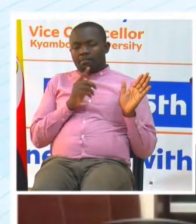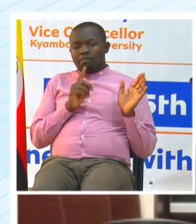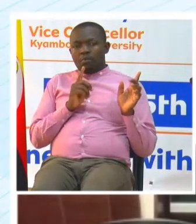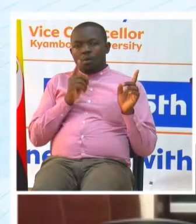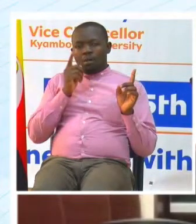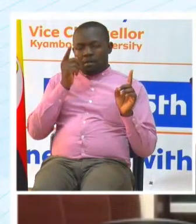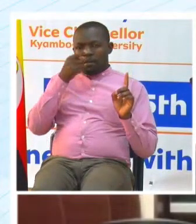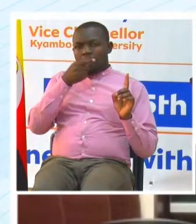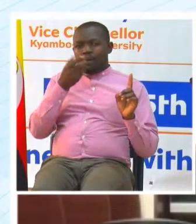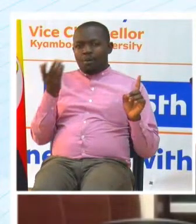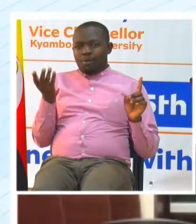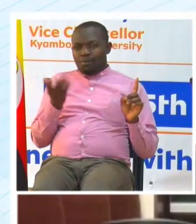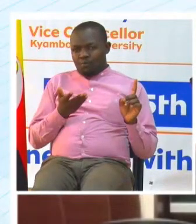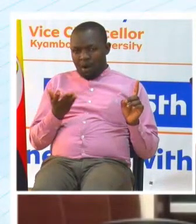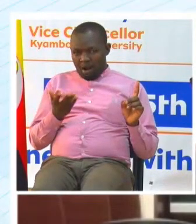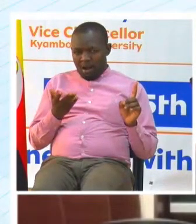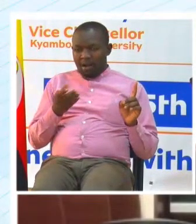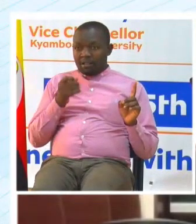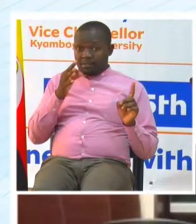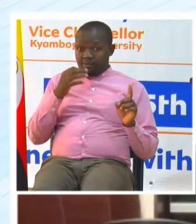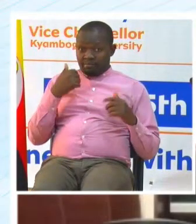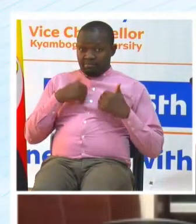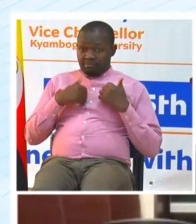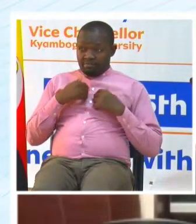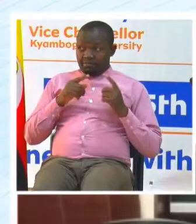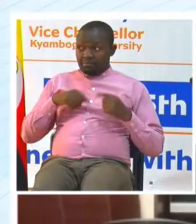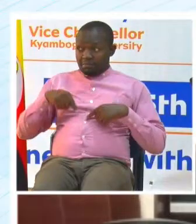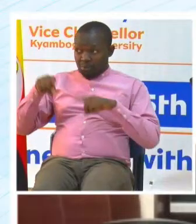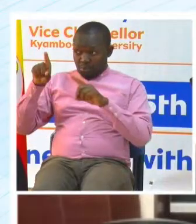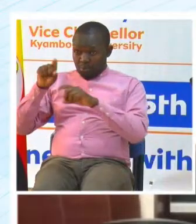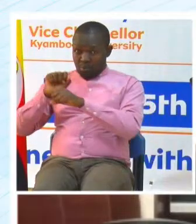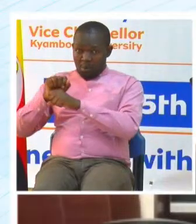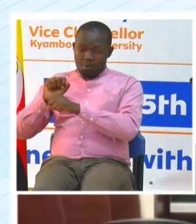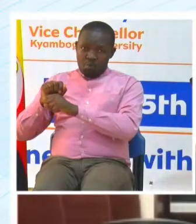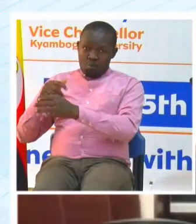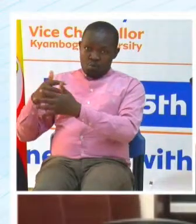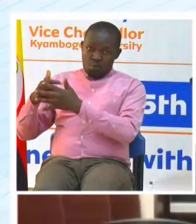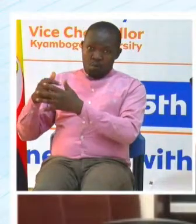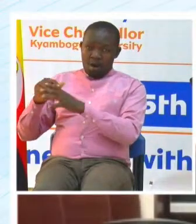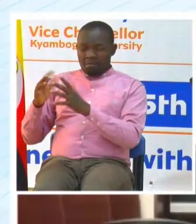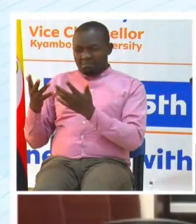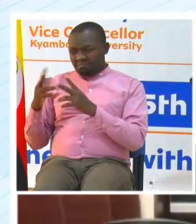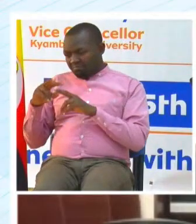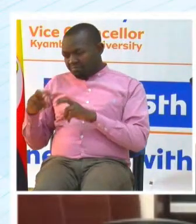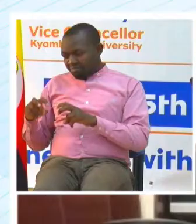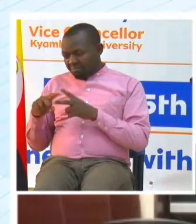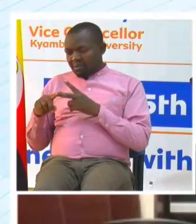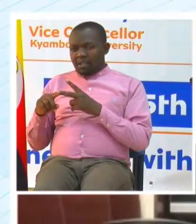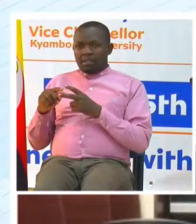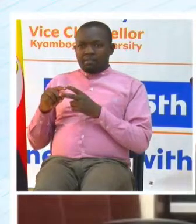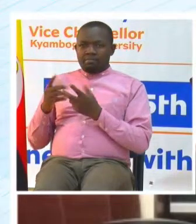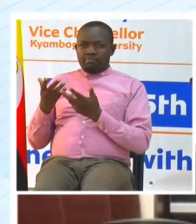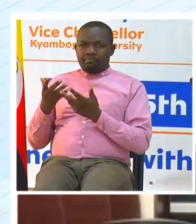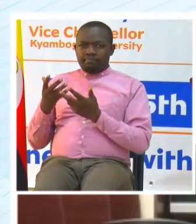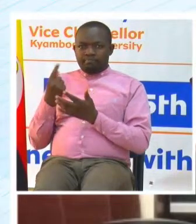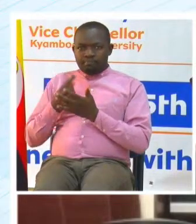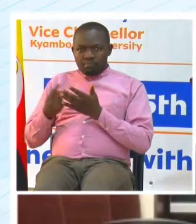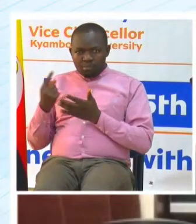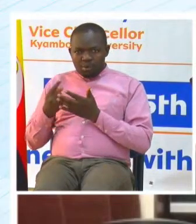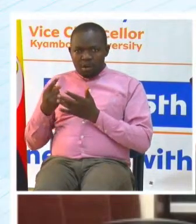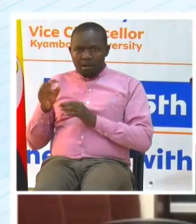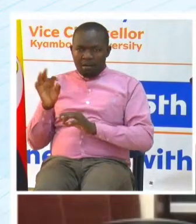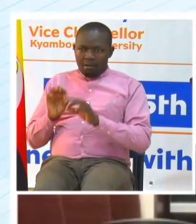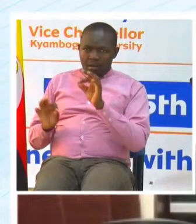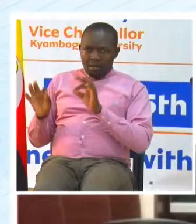if you're going into industry, that's like going for being a researcher, product developer, management,